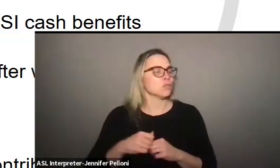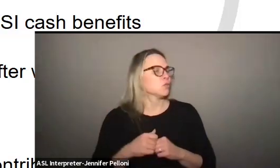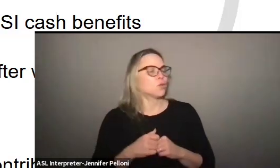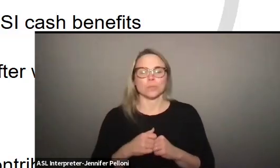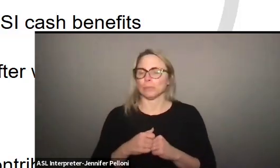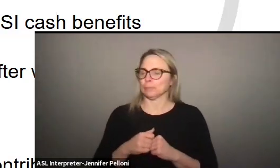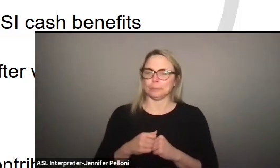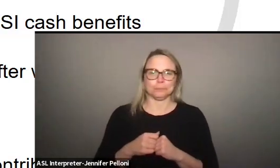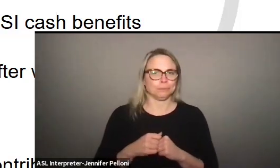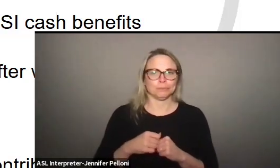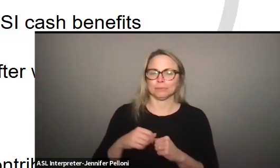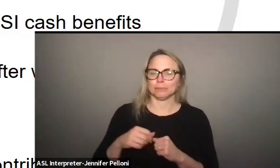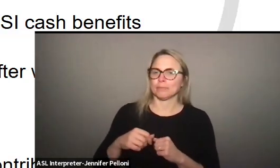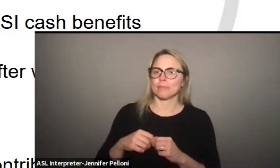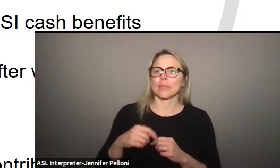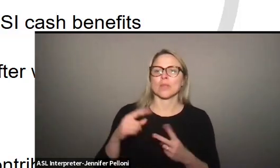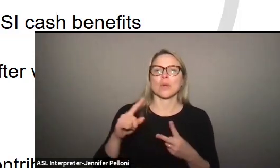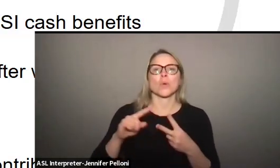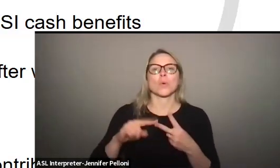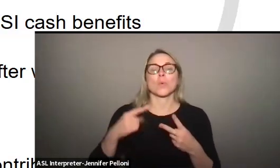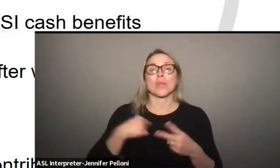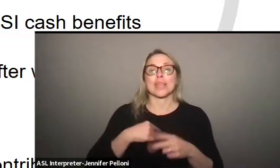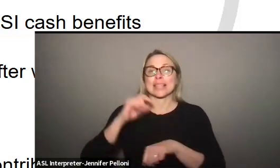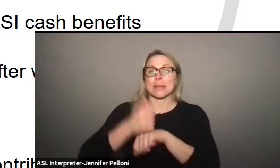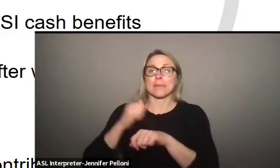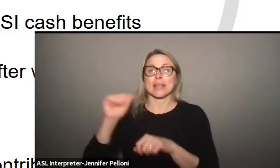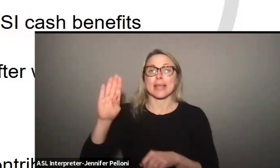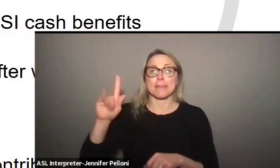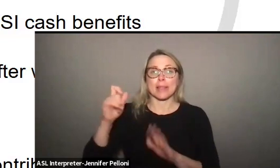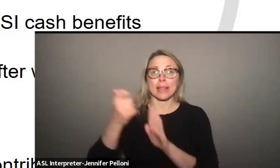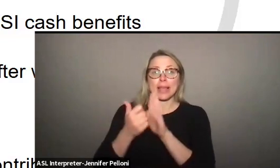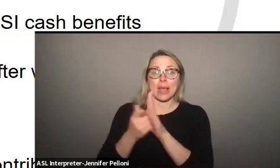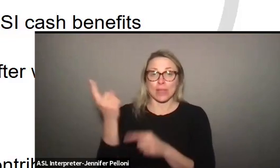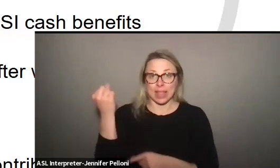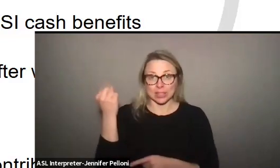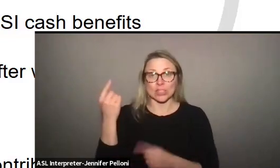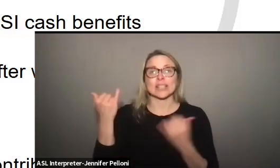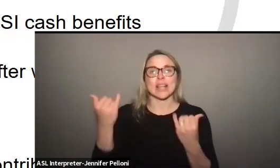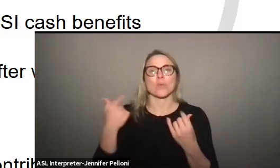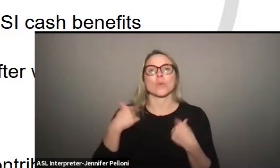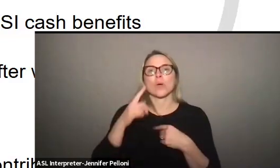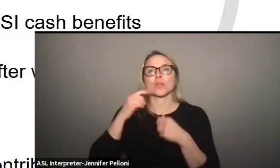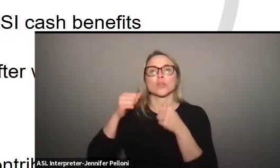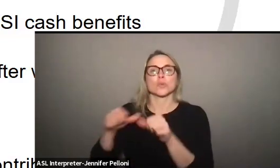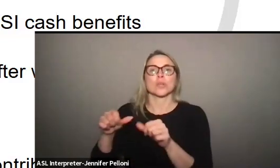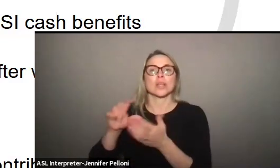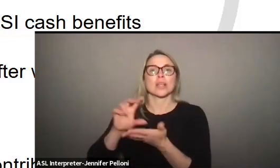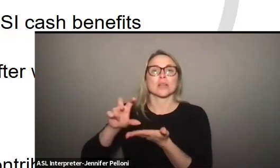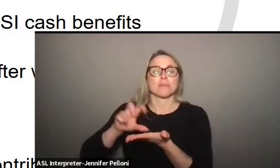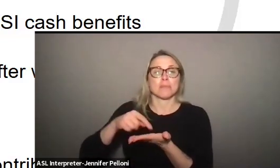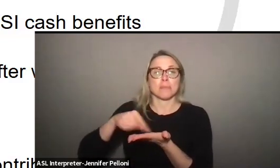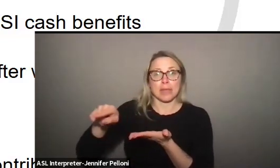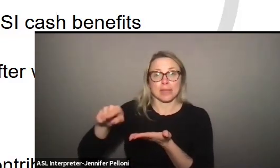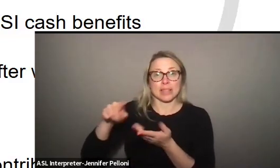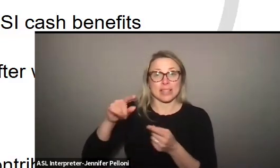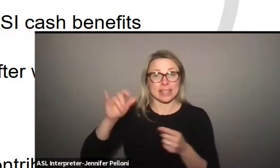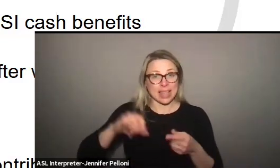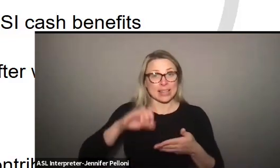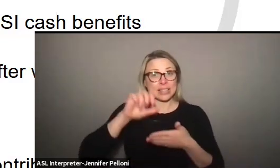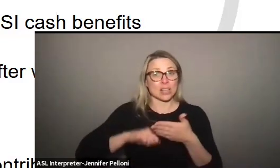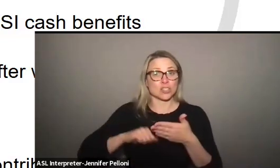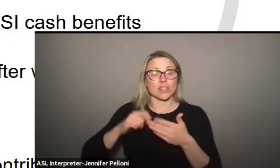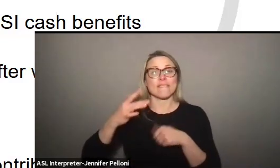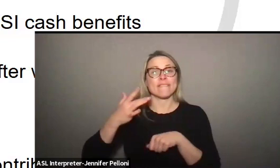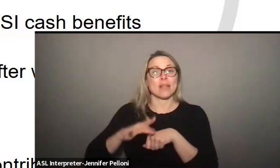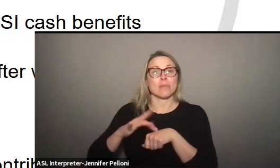Okay. We established an ABLE account last year. We would now like to make another contribution this year. It's a deduction